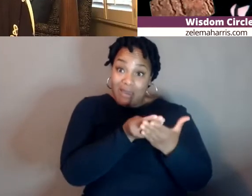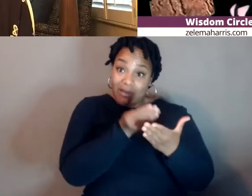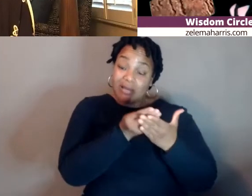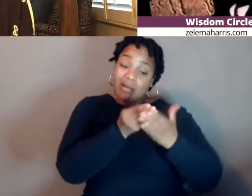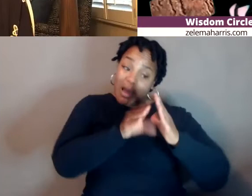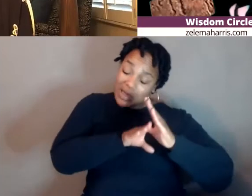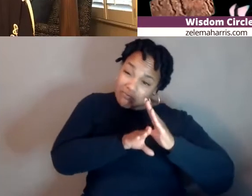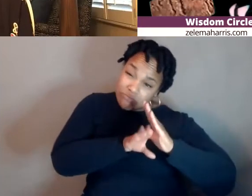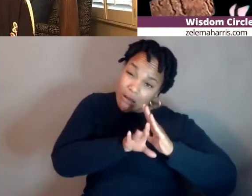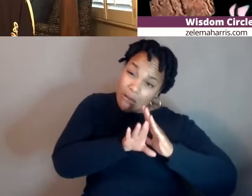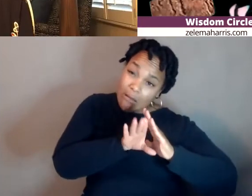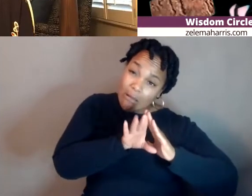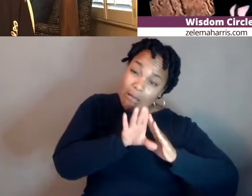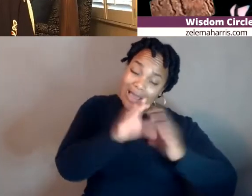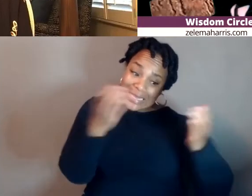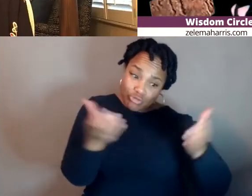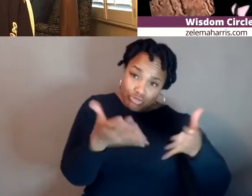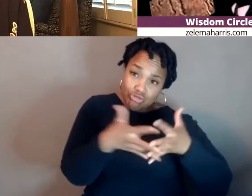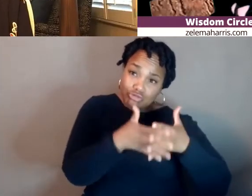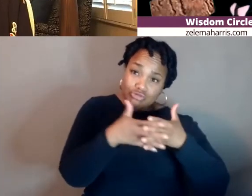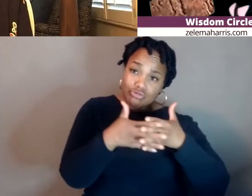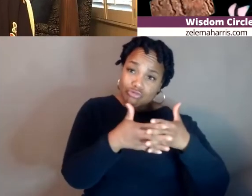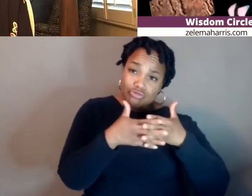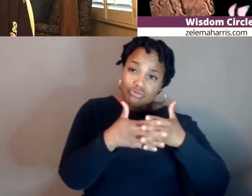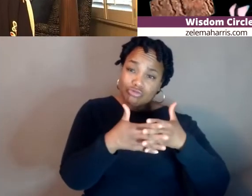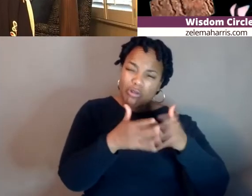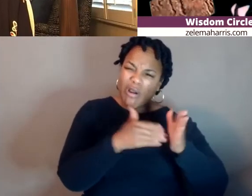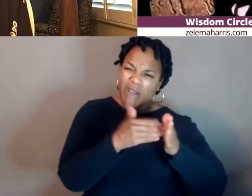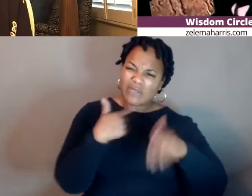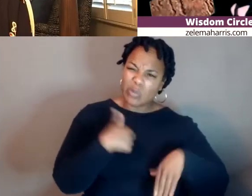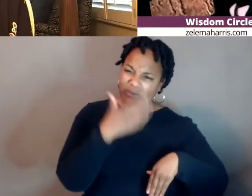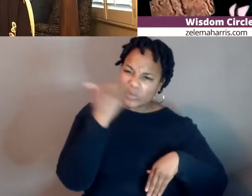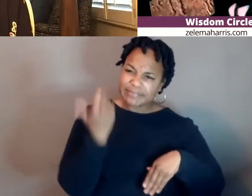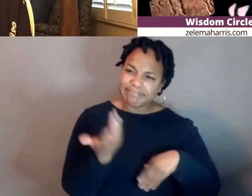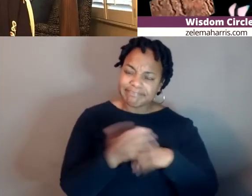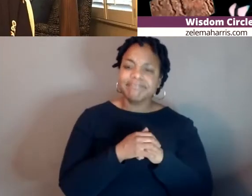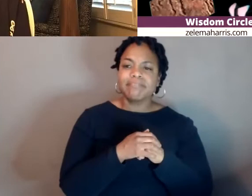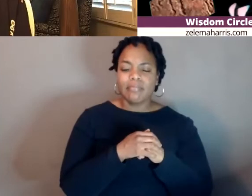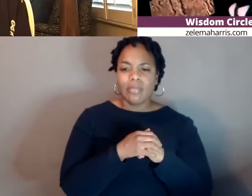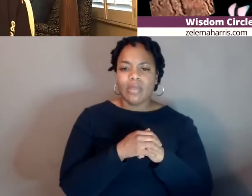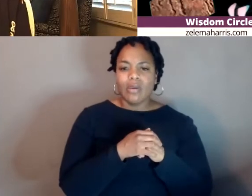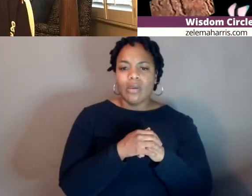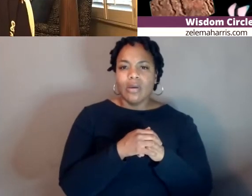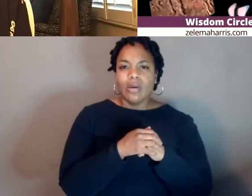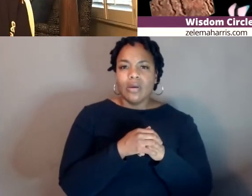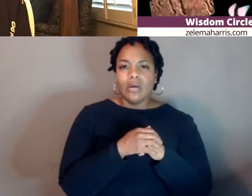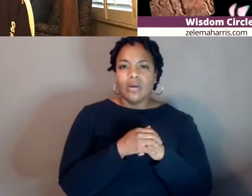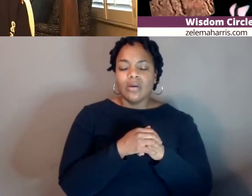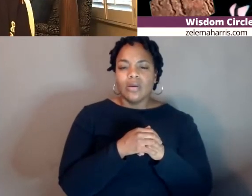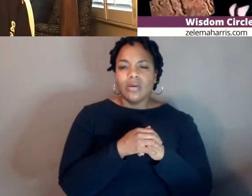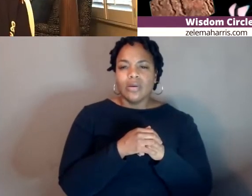these United States. So for me, it